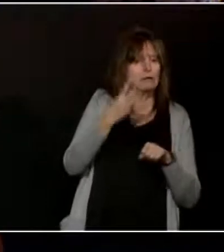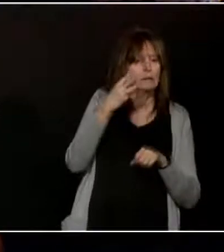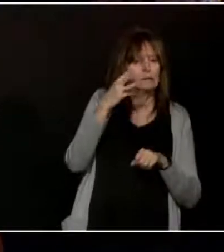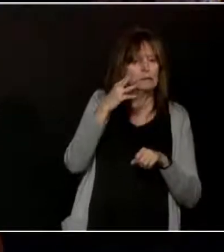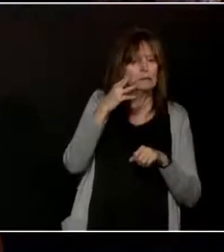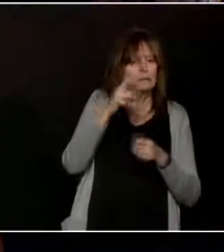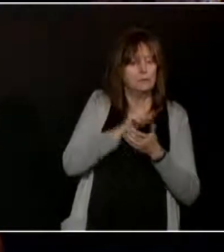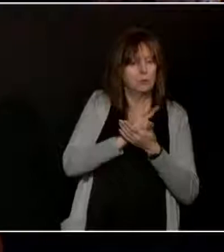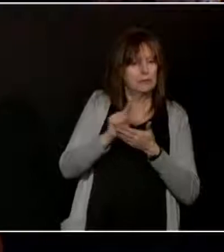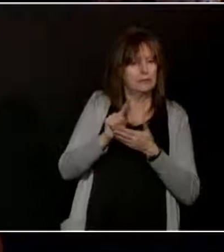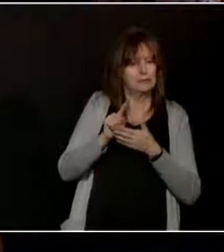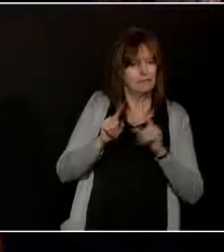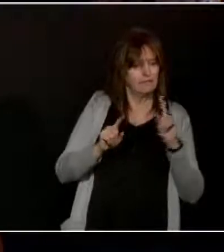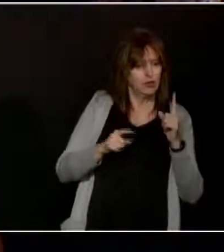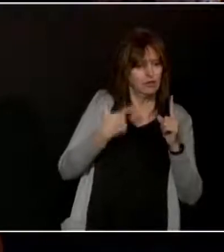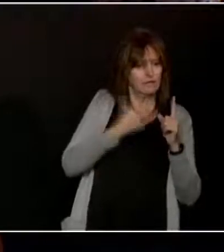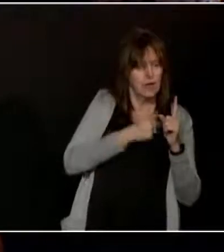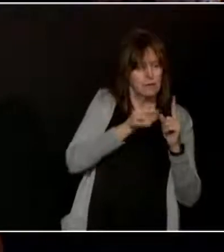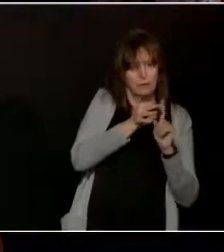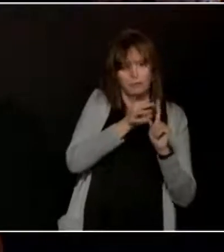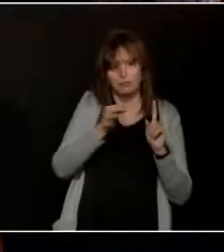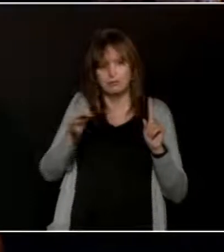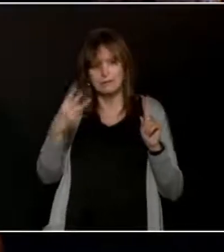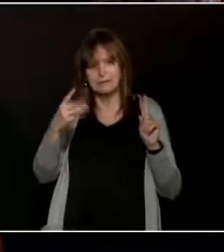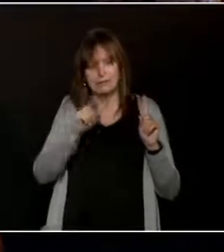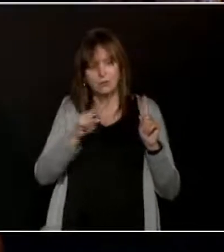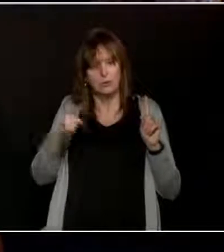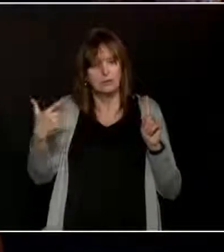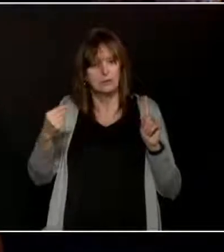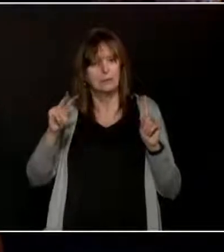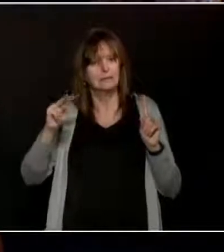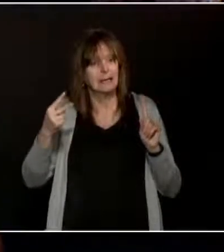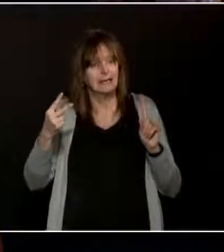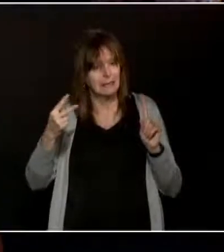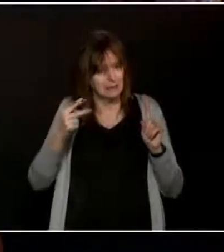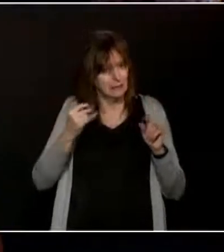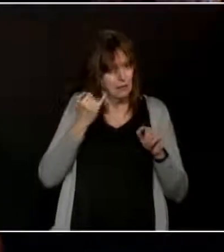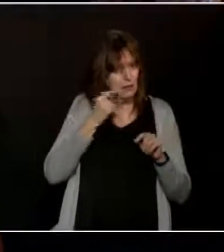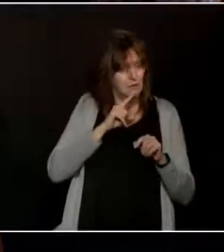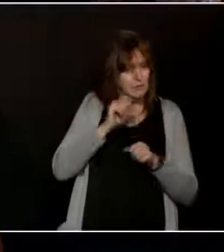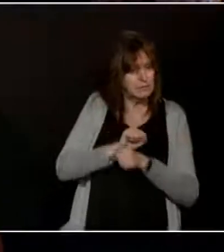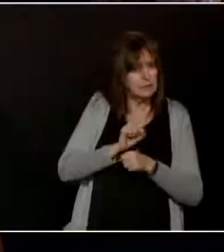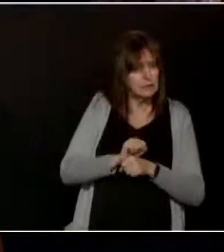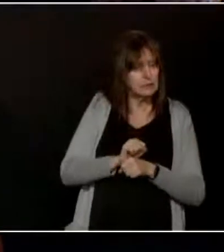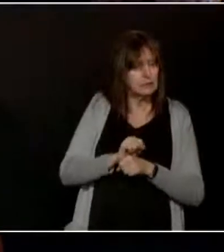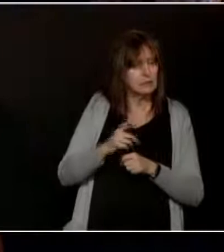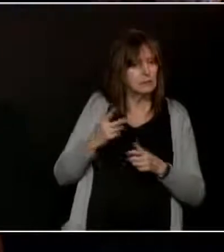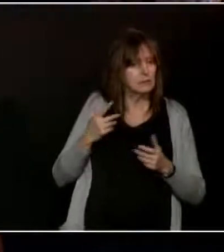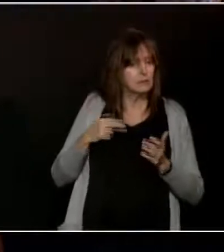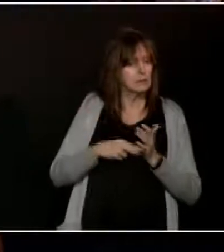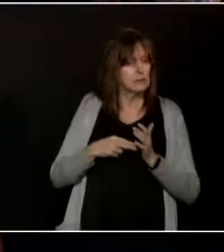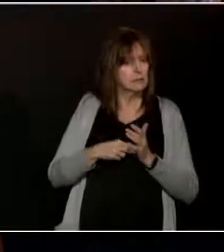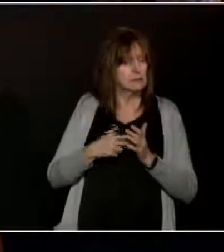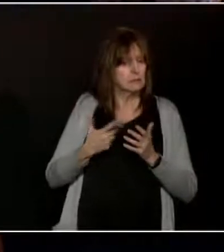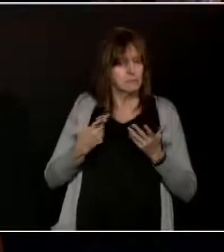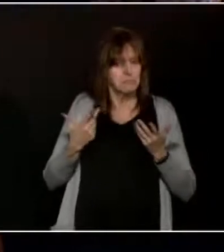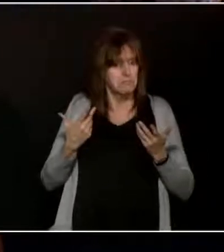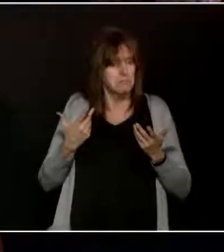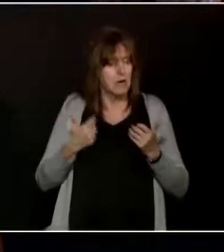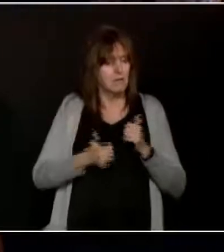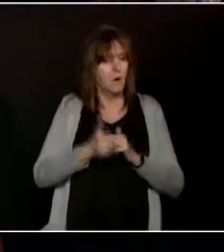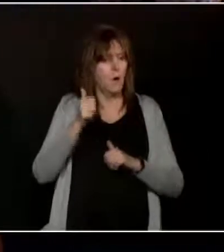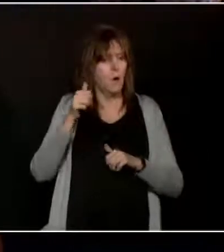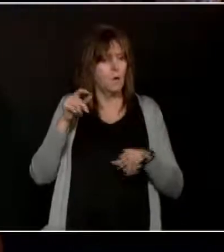practice, will be having a very large fraction of the population that is partially but